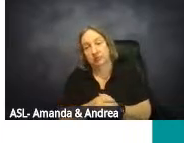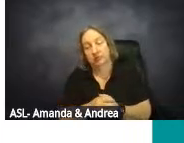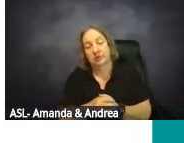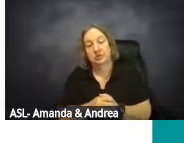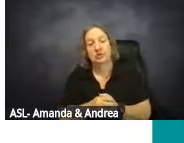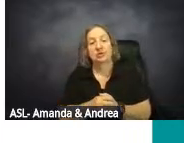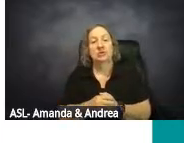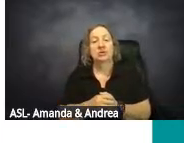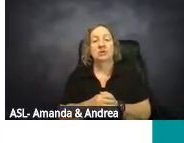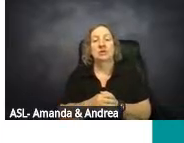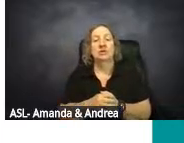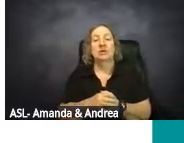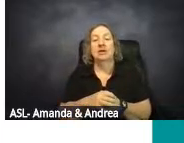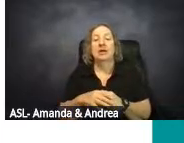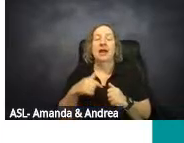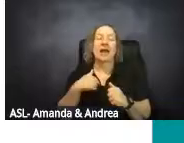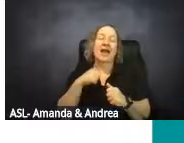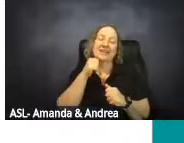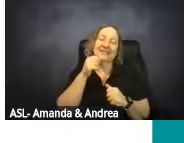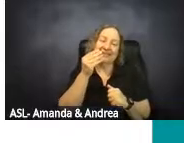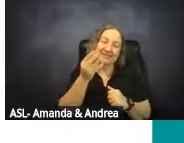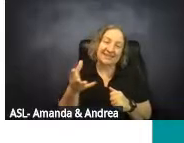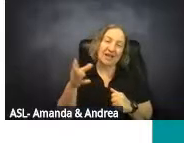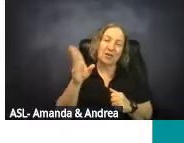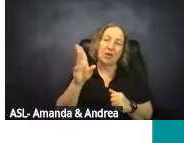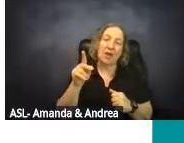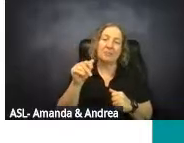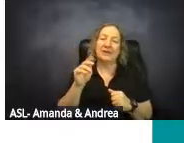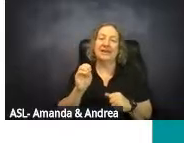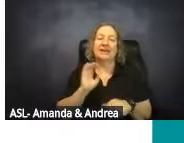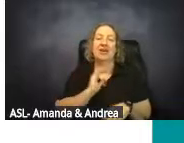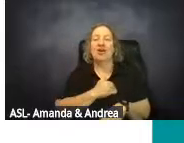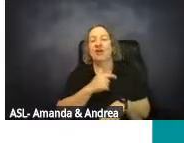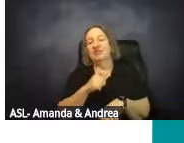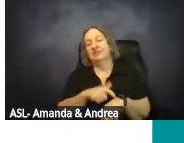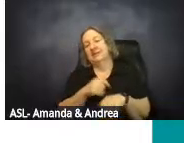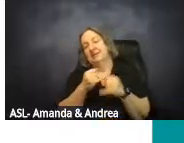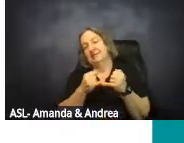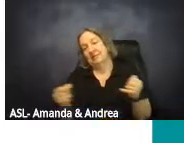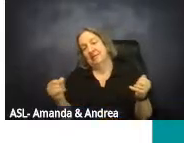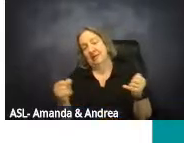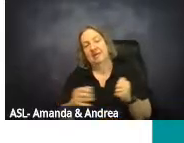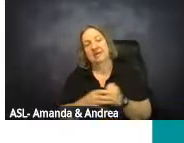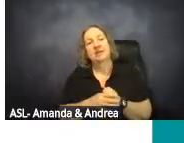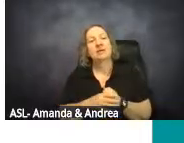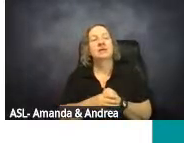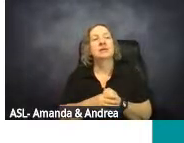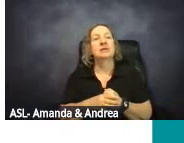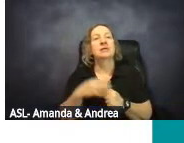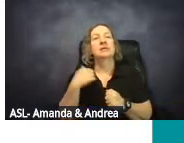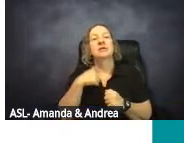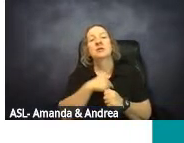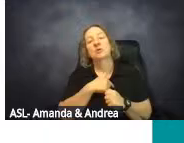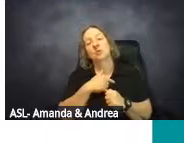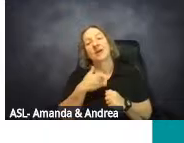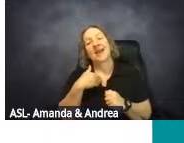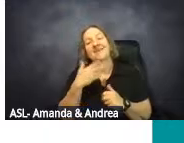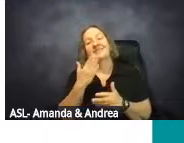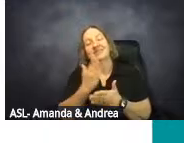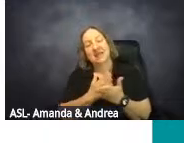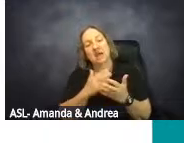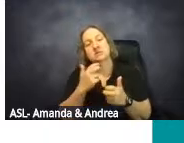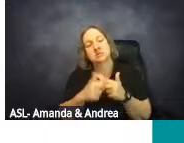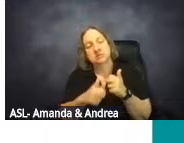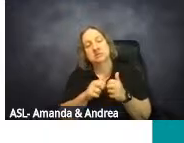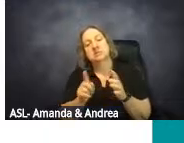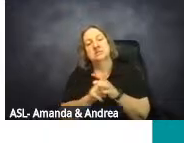I neglected to do was give you an update on our timeline. We are we've hit some hiccups with our